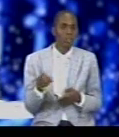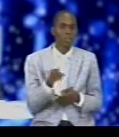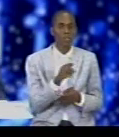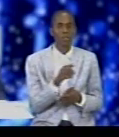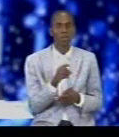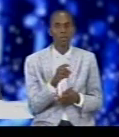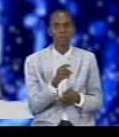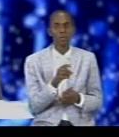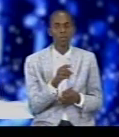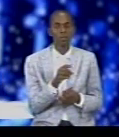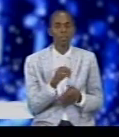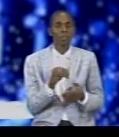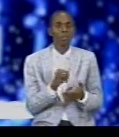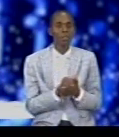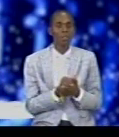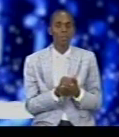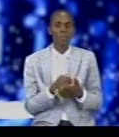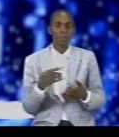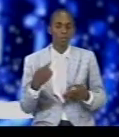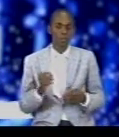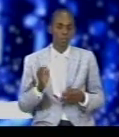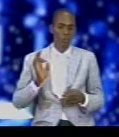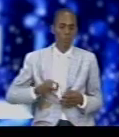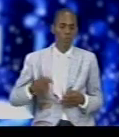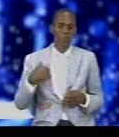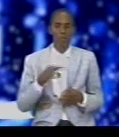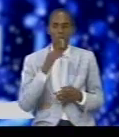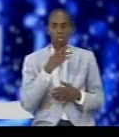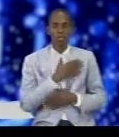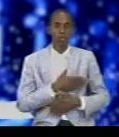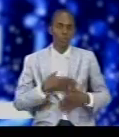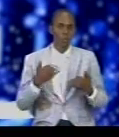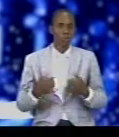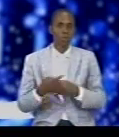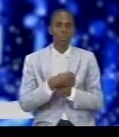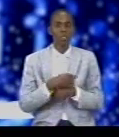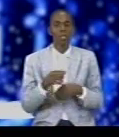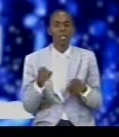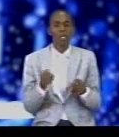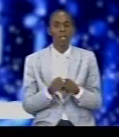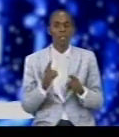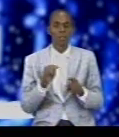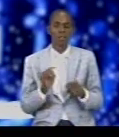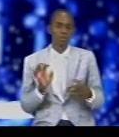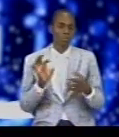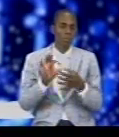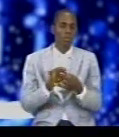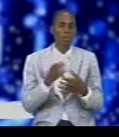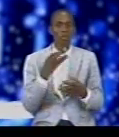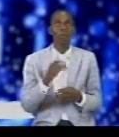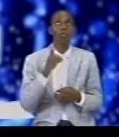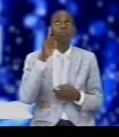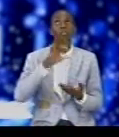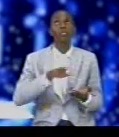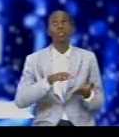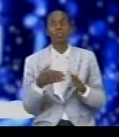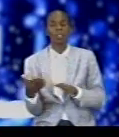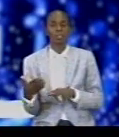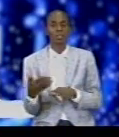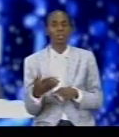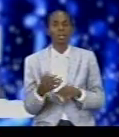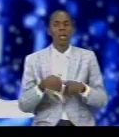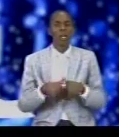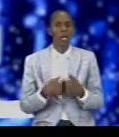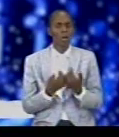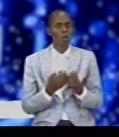benefit that we enjoy today as partakers of his death and revelation. How then are we greater than John from